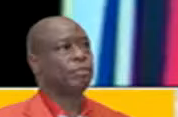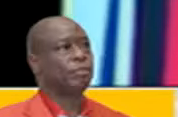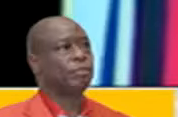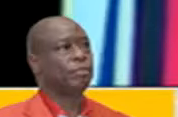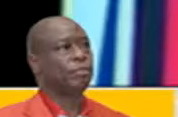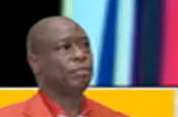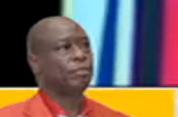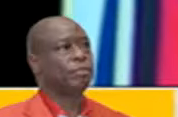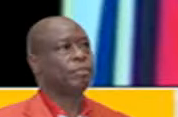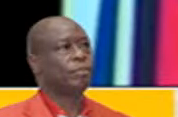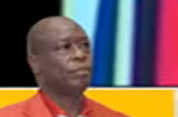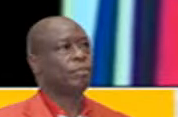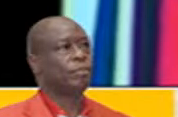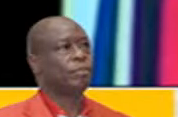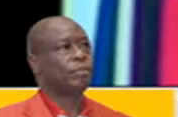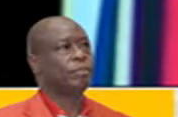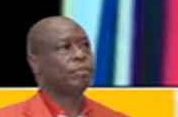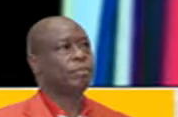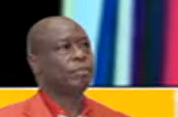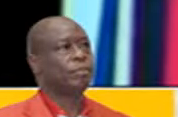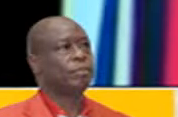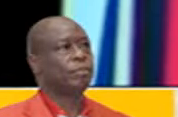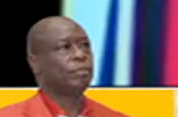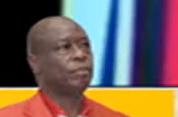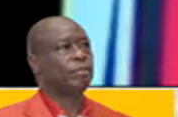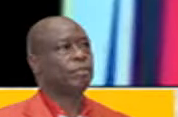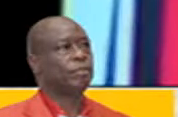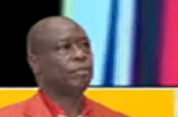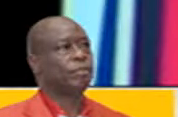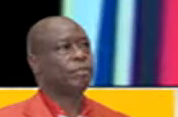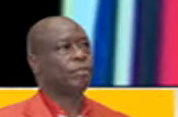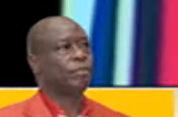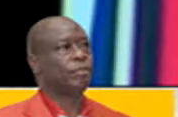Githurai, in Embu, in Nyeri.